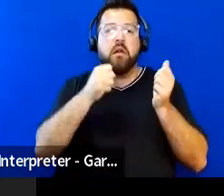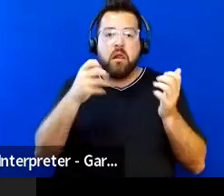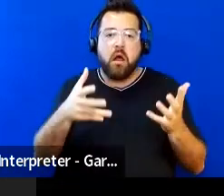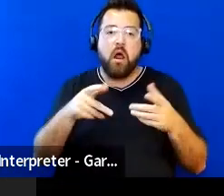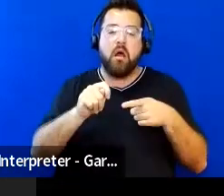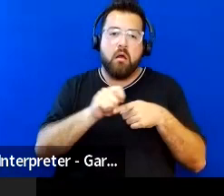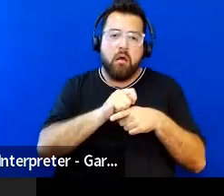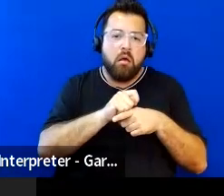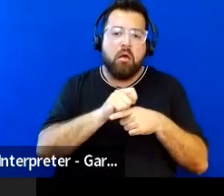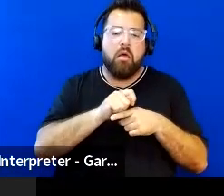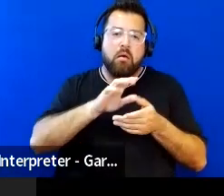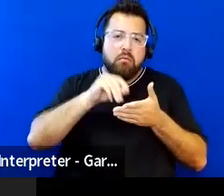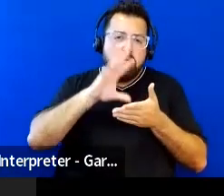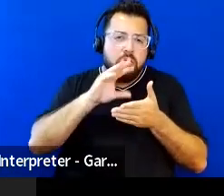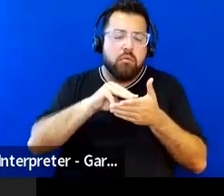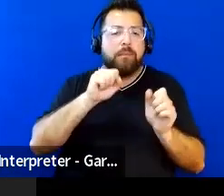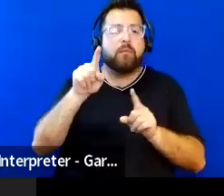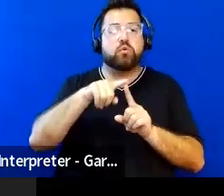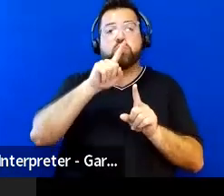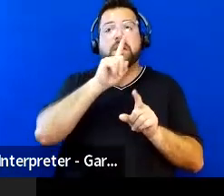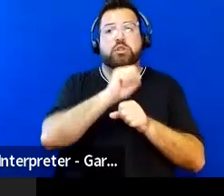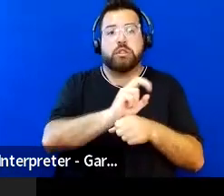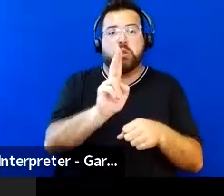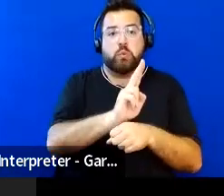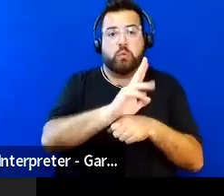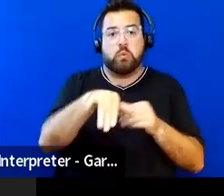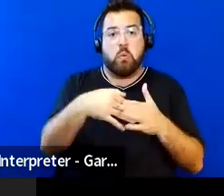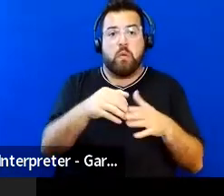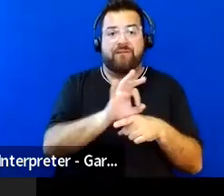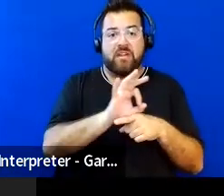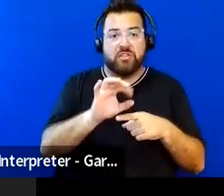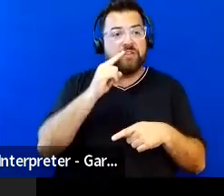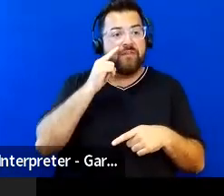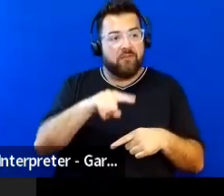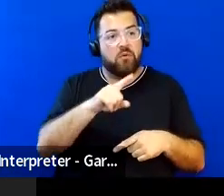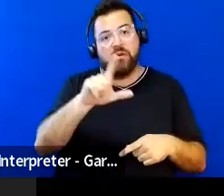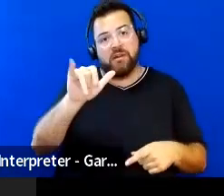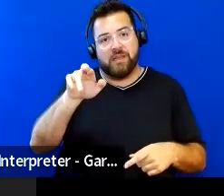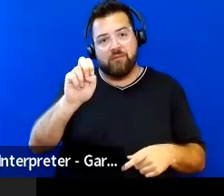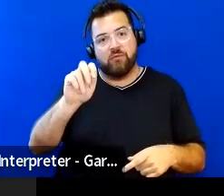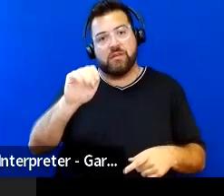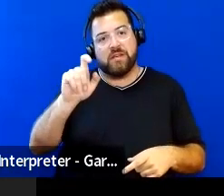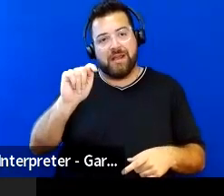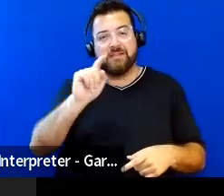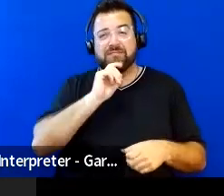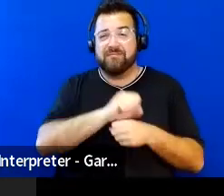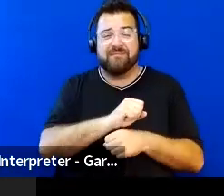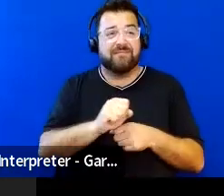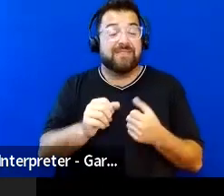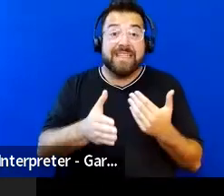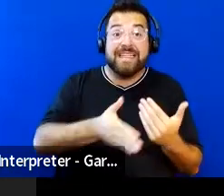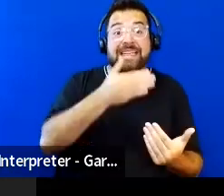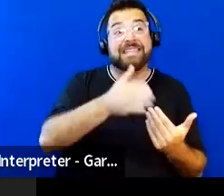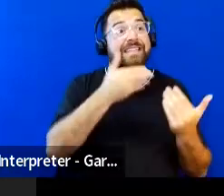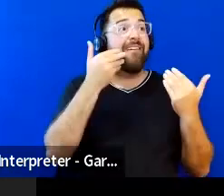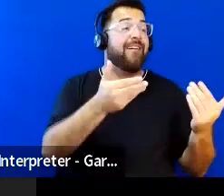of the functions of LibreText. It's not a very easy platform to